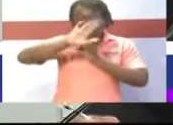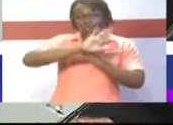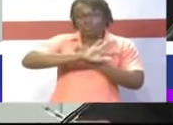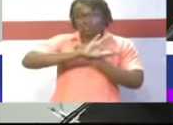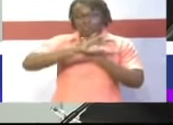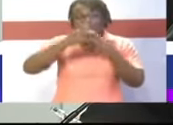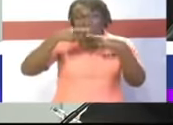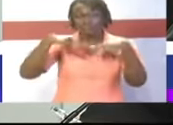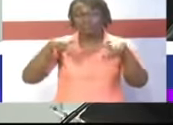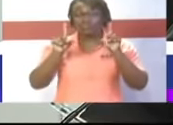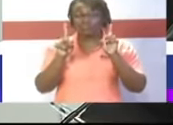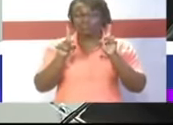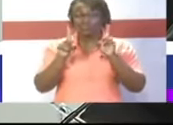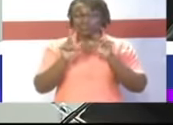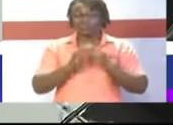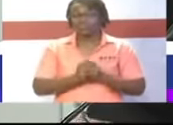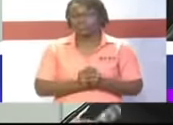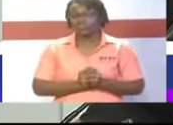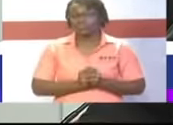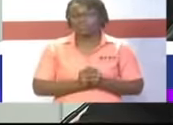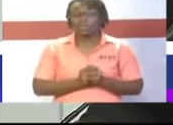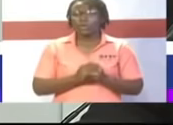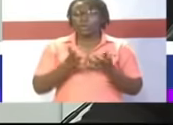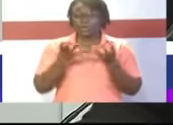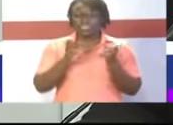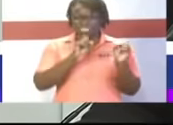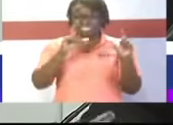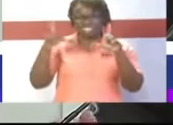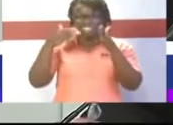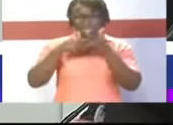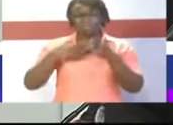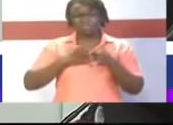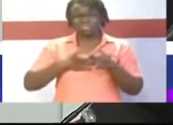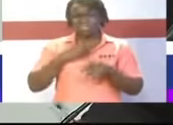it. If you could put up the slide again, sorry.